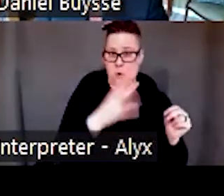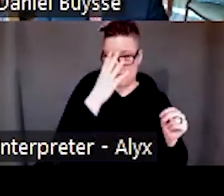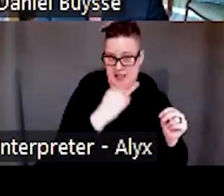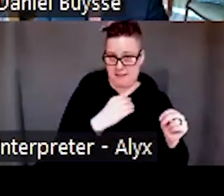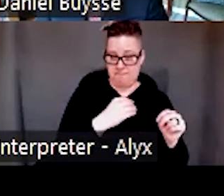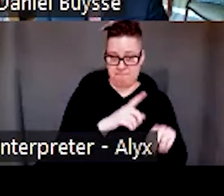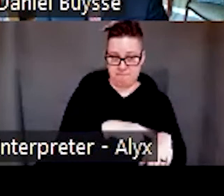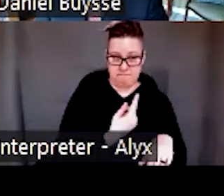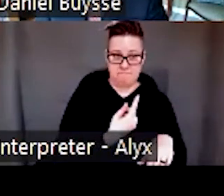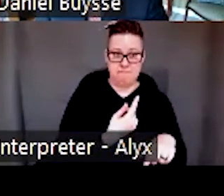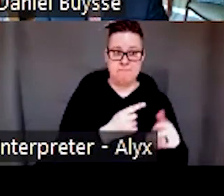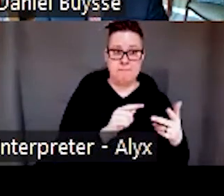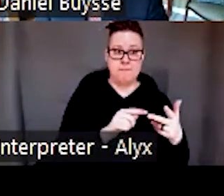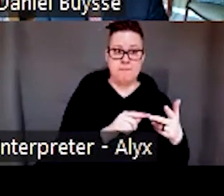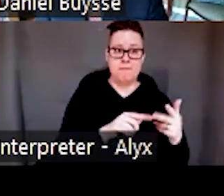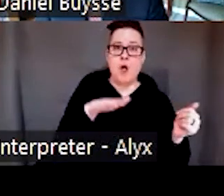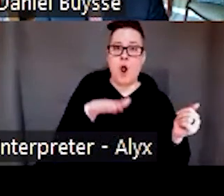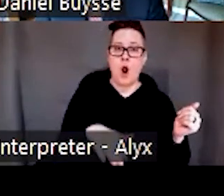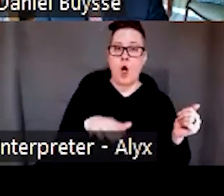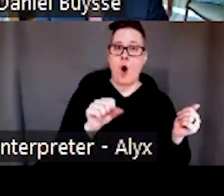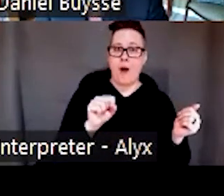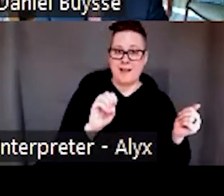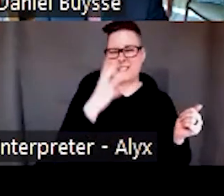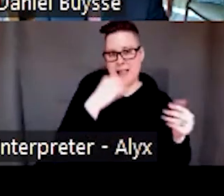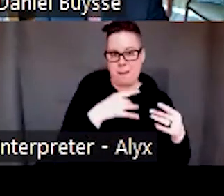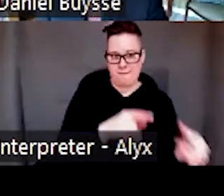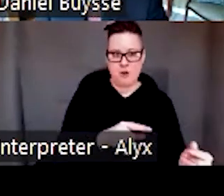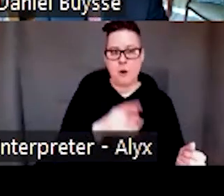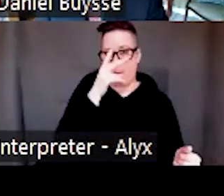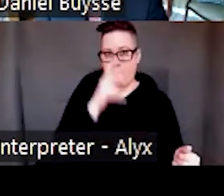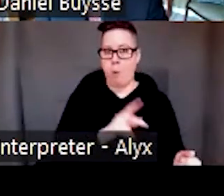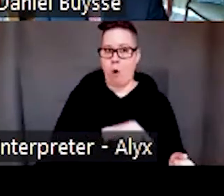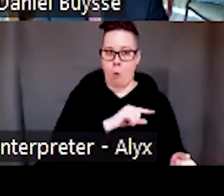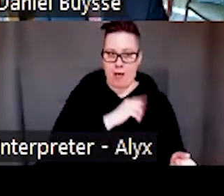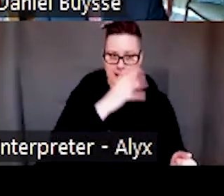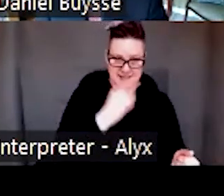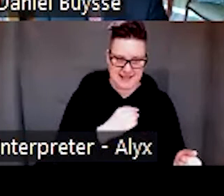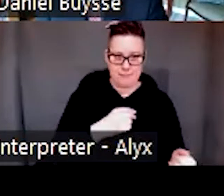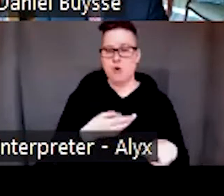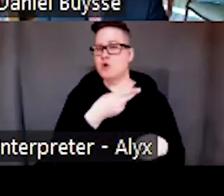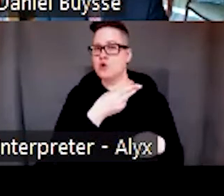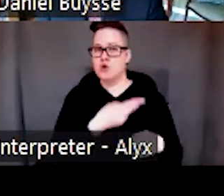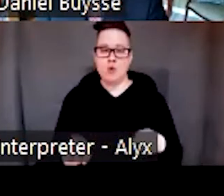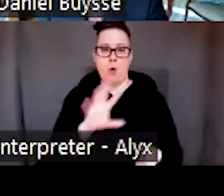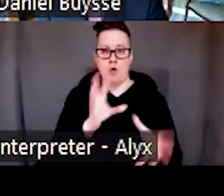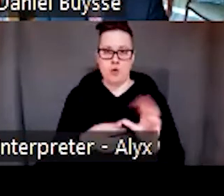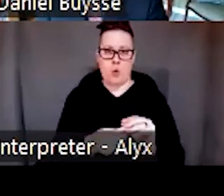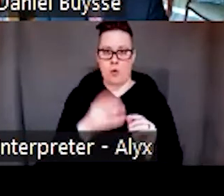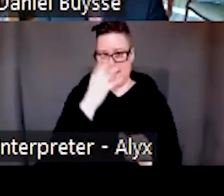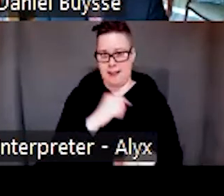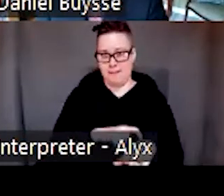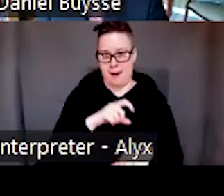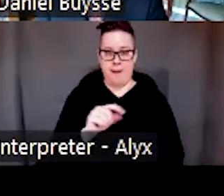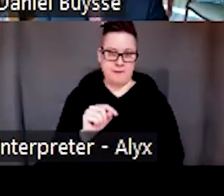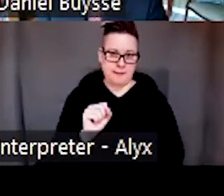group was a group characterized by low sleep efficiency, poor sleep quality, and very short total sleep time, or